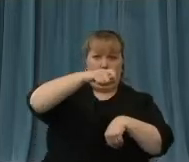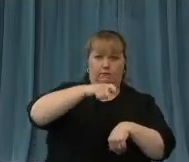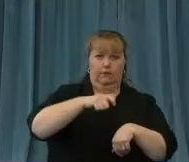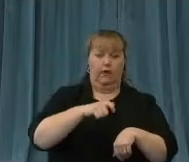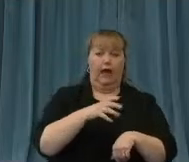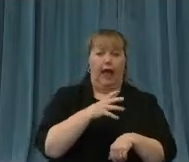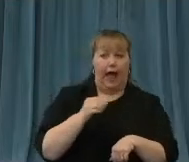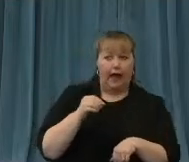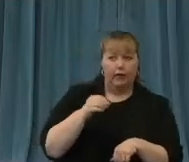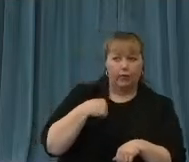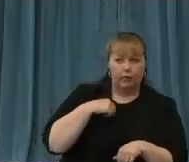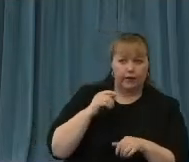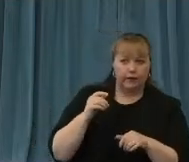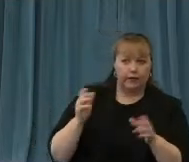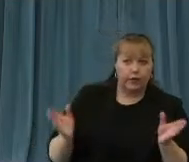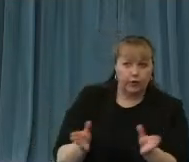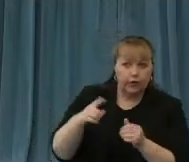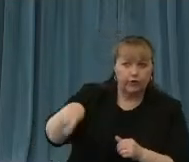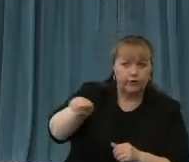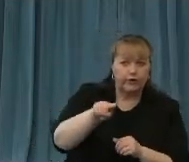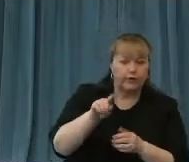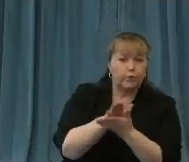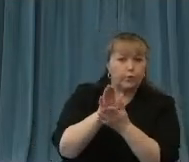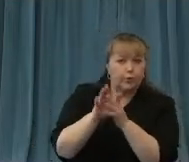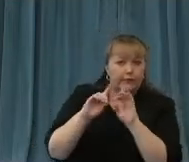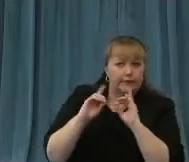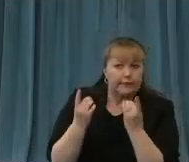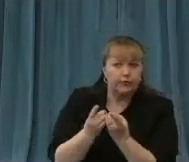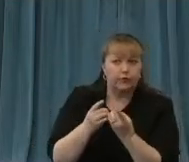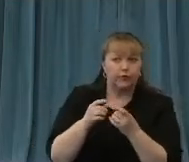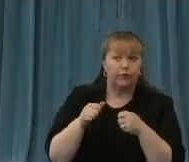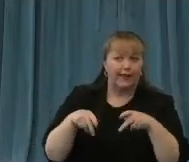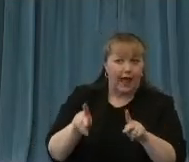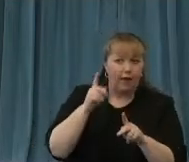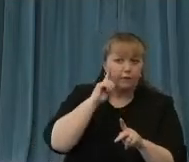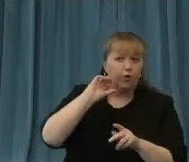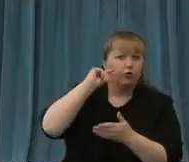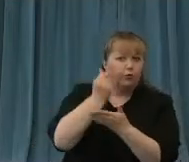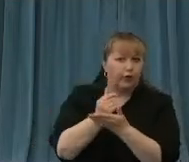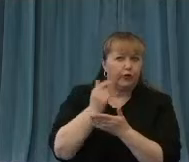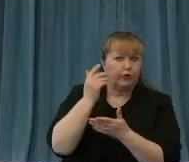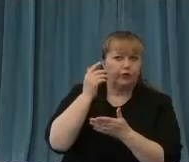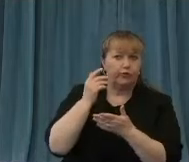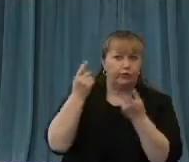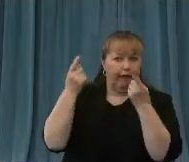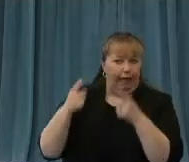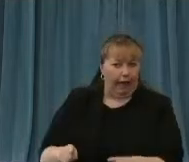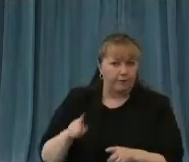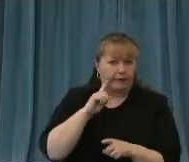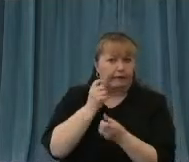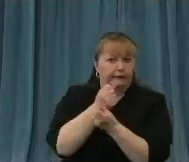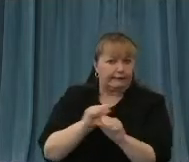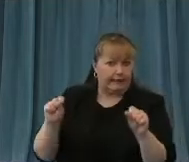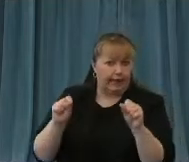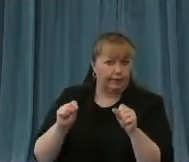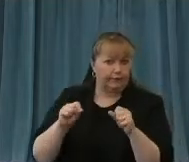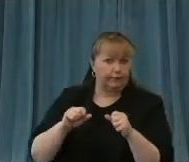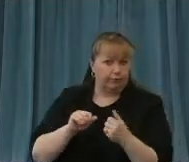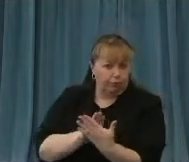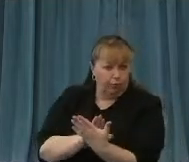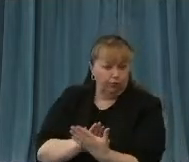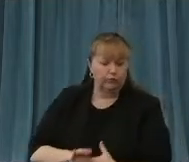to celebrate our students in a safe and appropriate manner. I want to note that Nevada